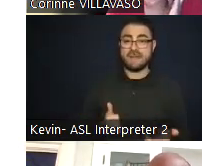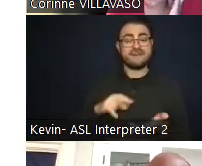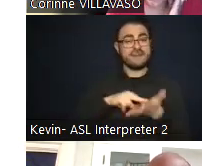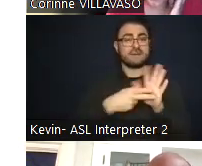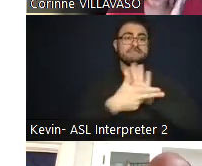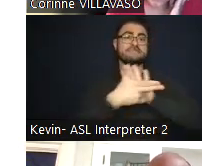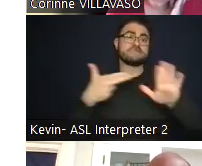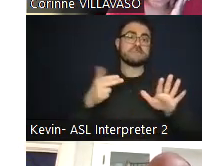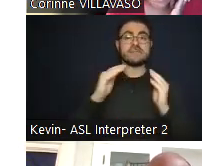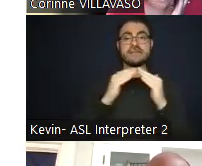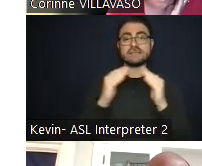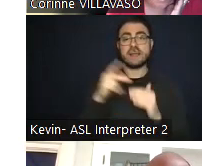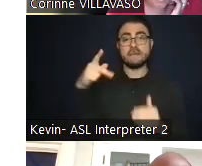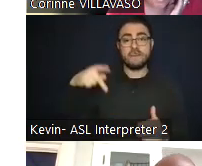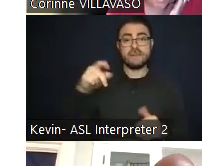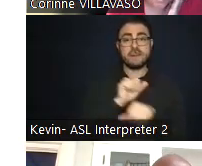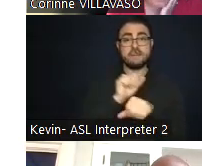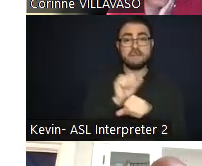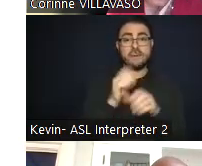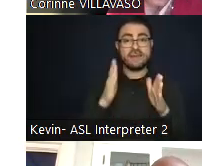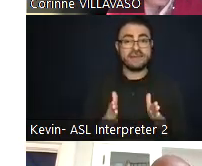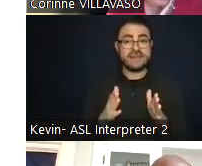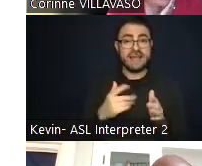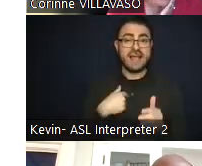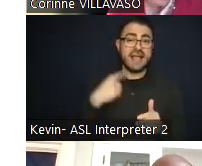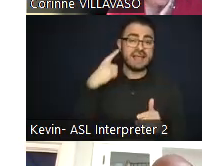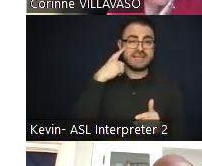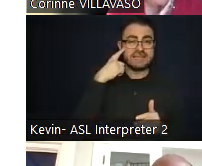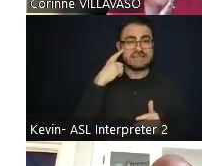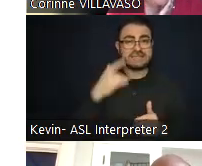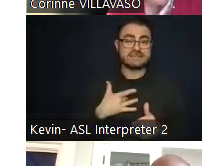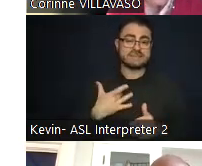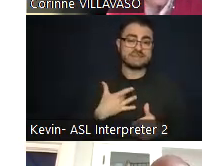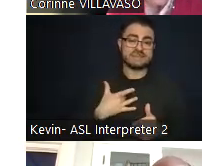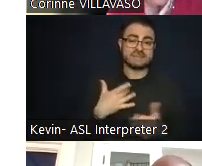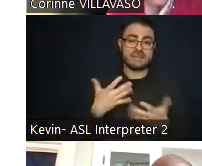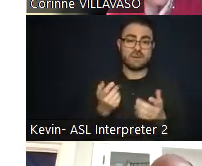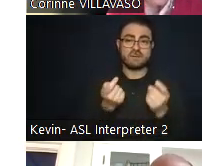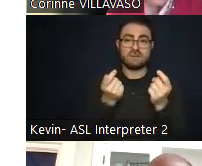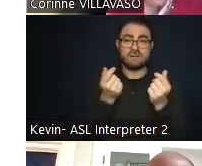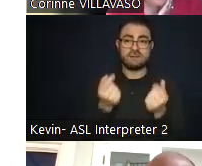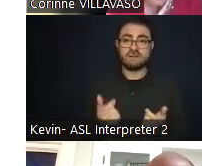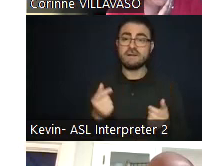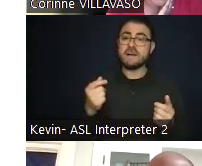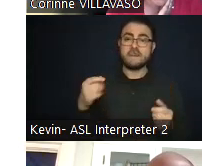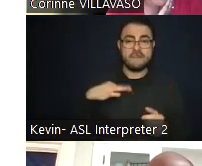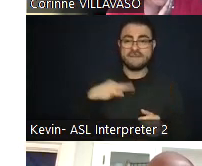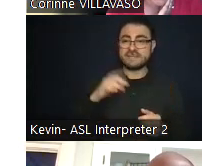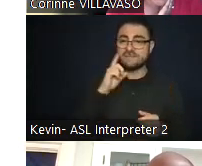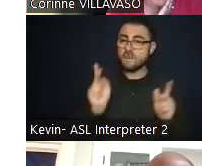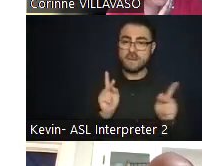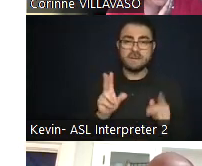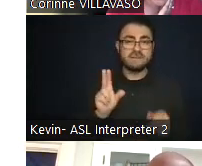employee. I think it might, I don't want to trim down benefits for people, but I think this needs to be